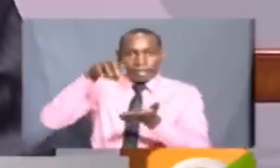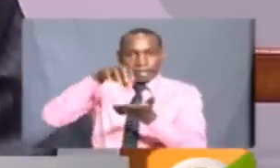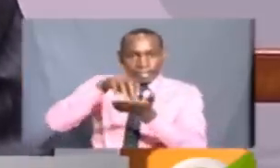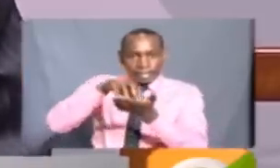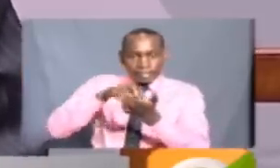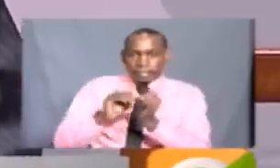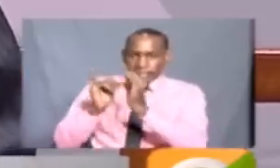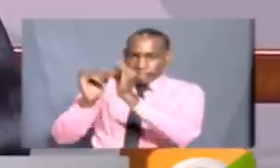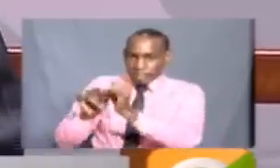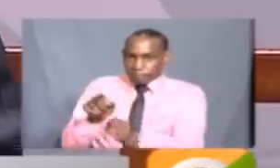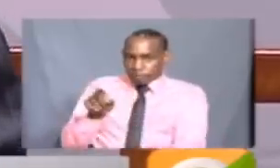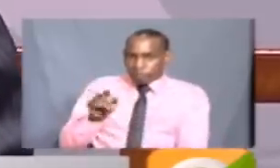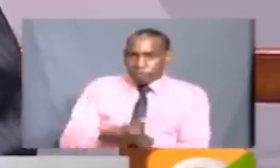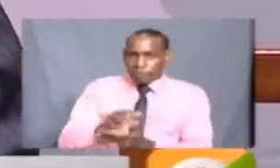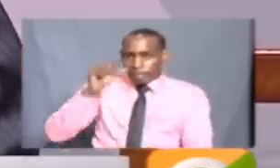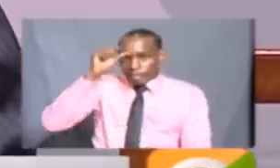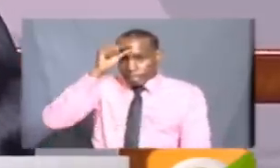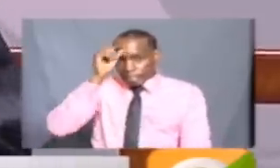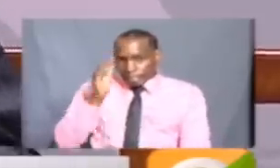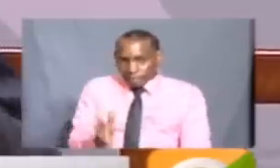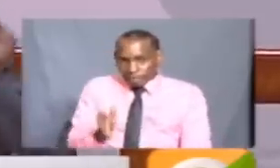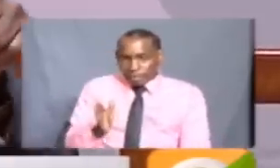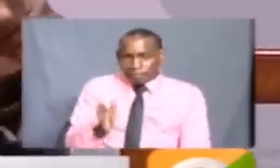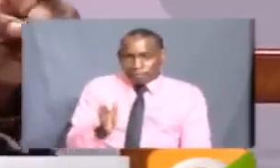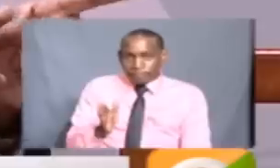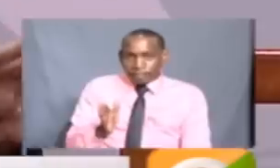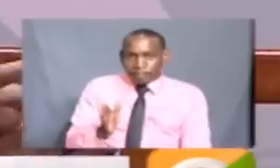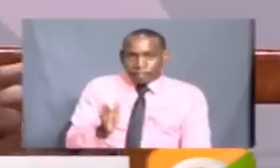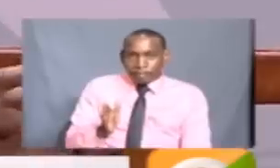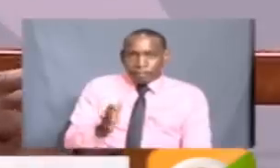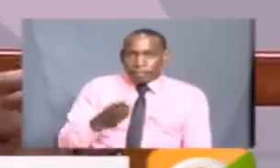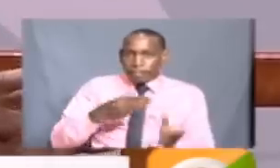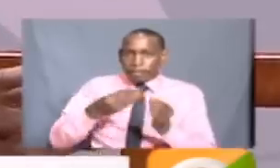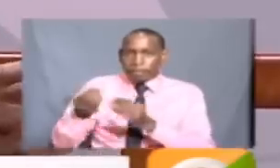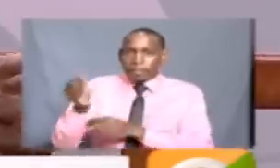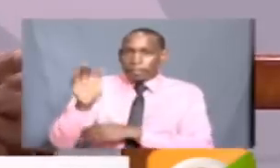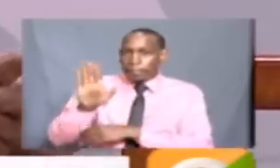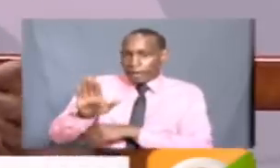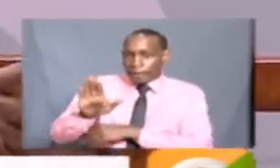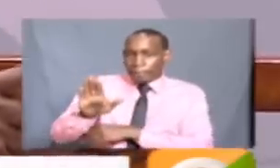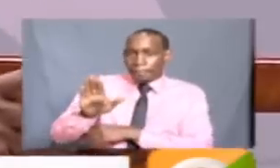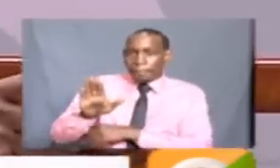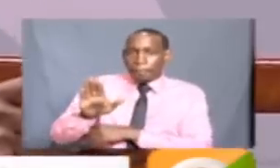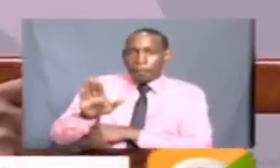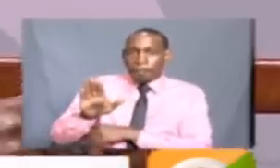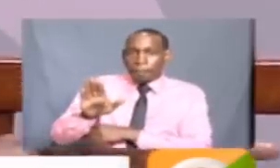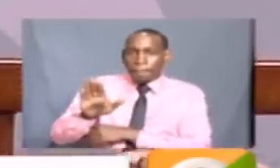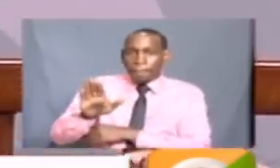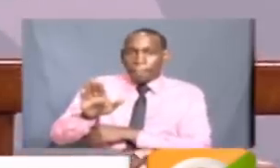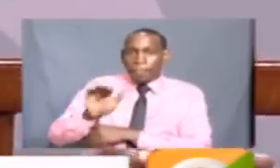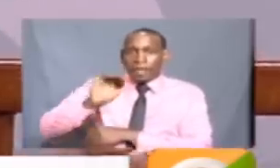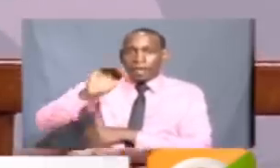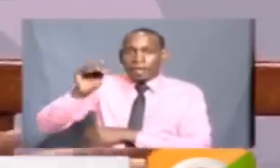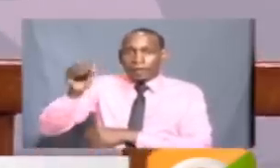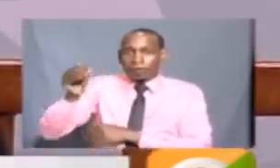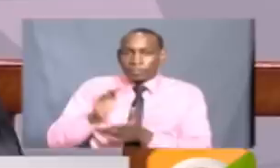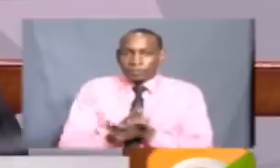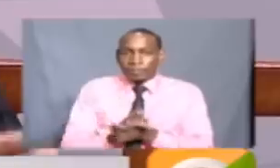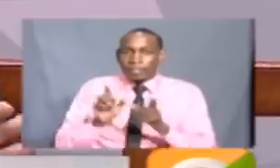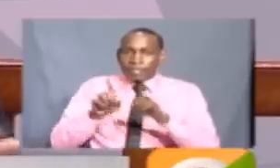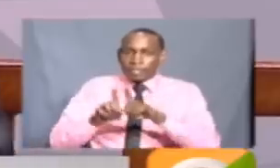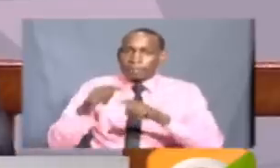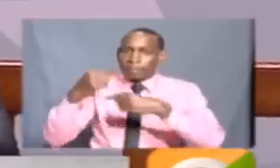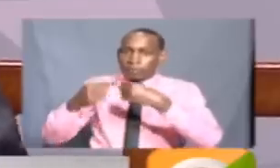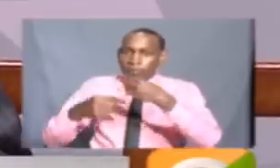This individual is a governor, and he goes back to his county and continues